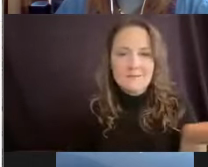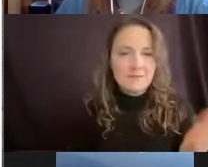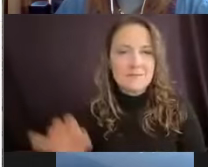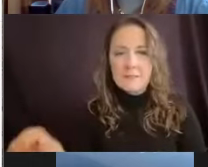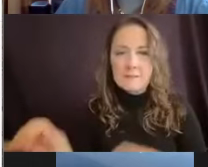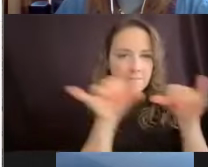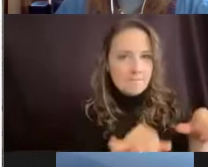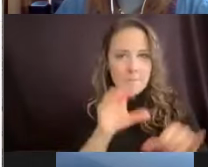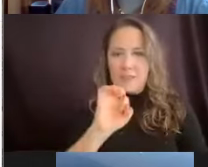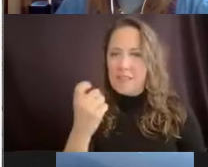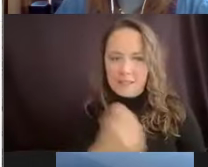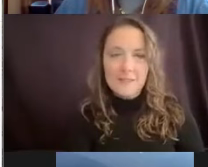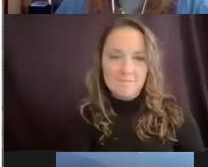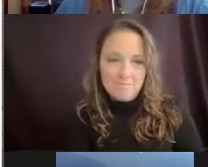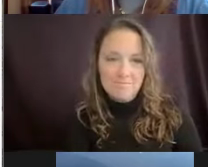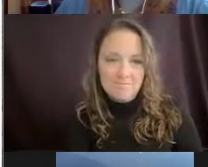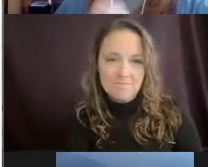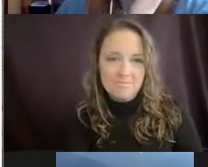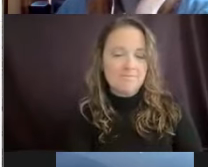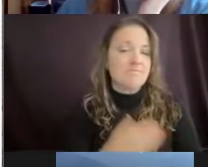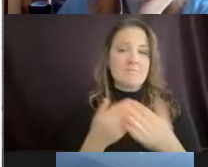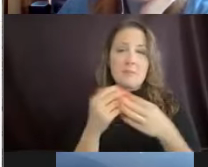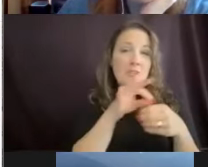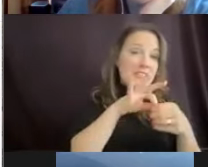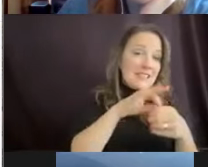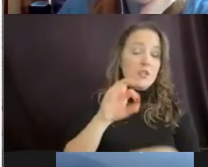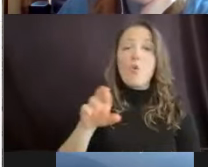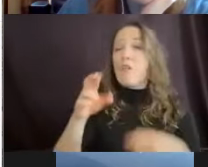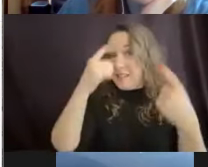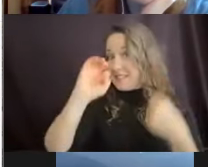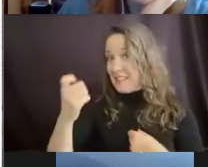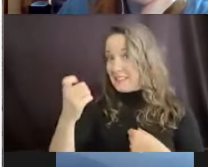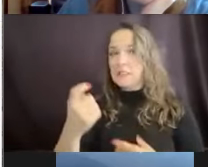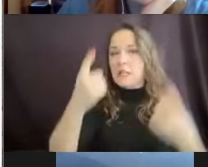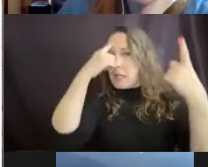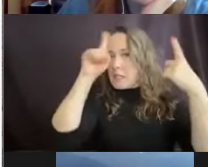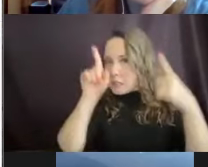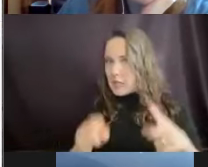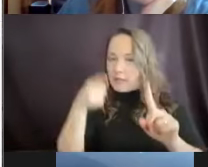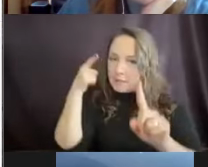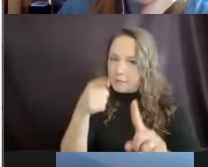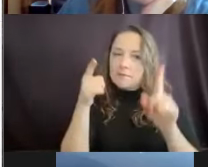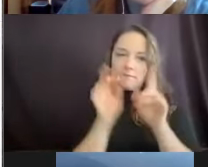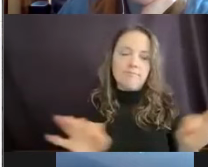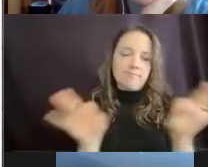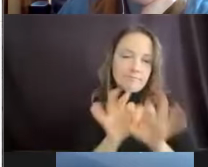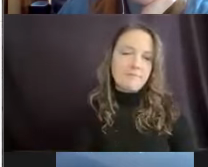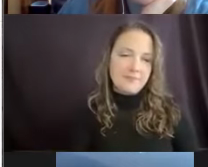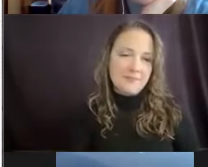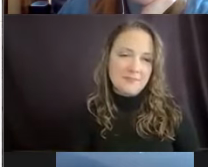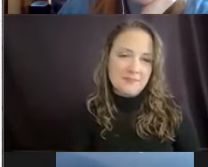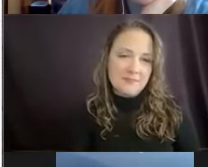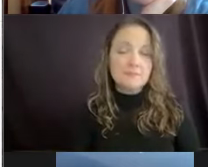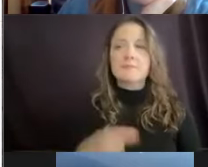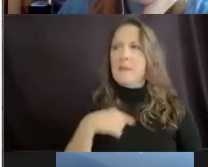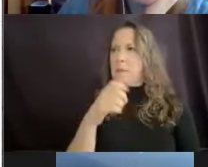comes to sex? Whether it's tea or sex, consent is everything. And on that note, I'm going